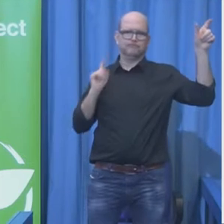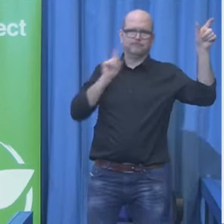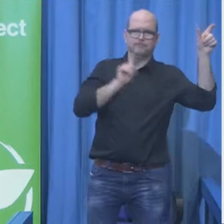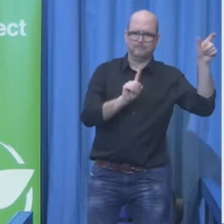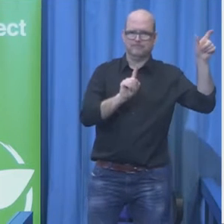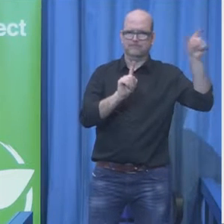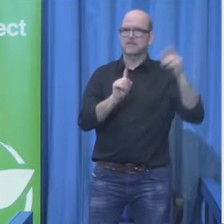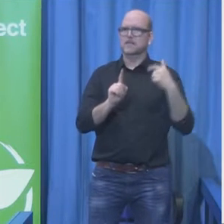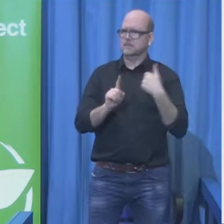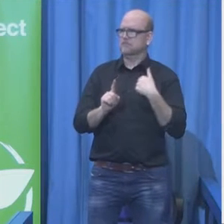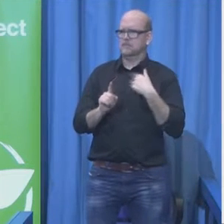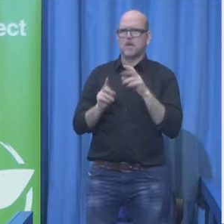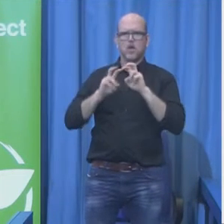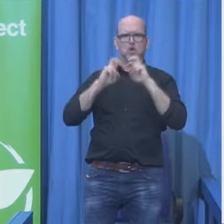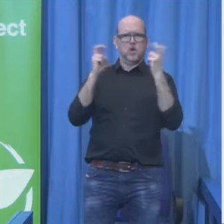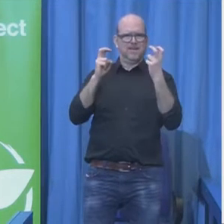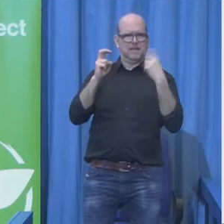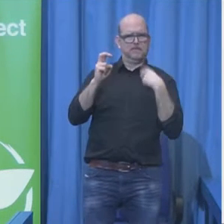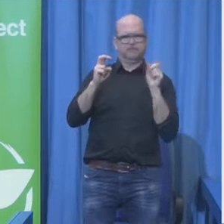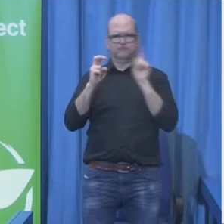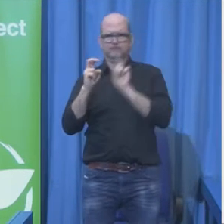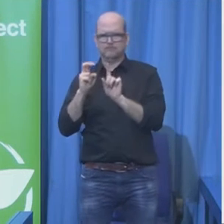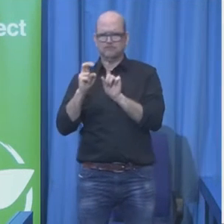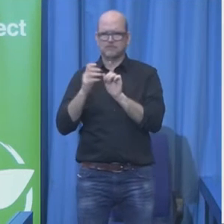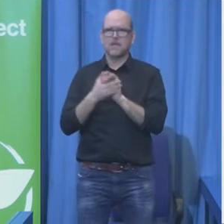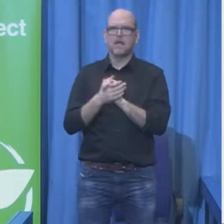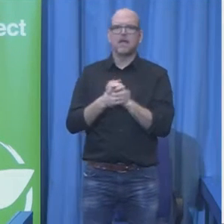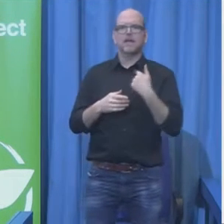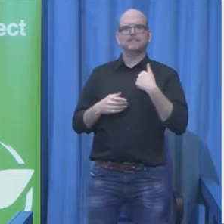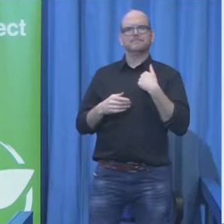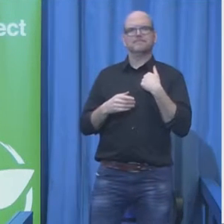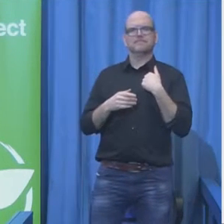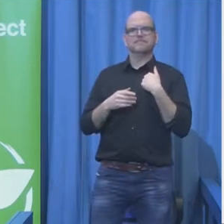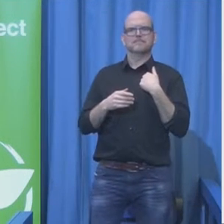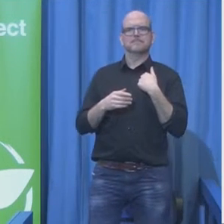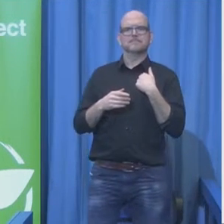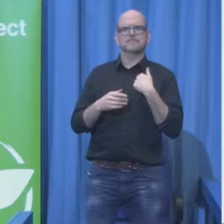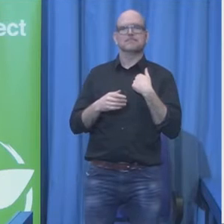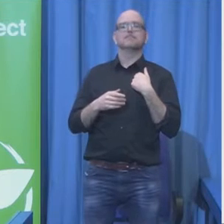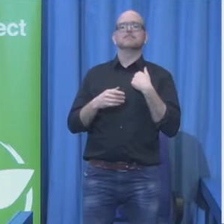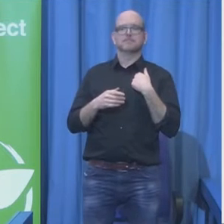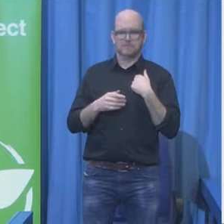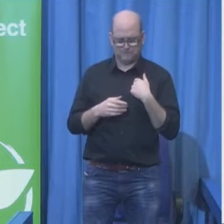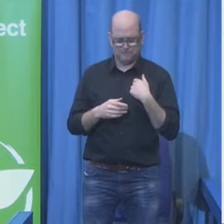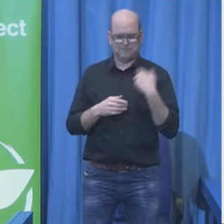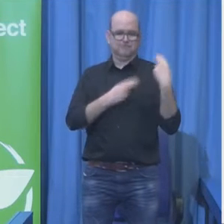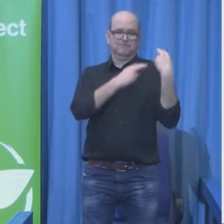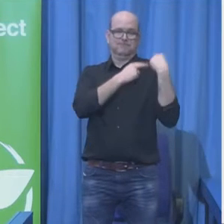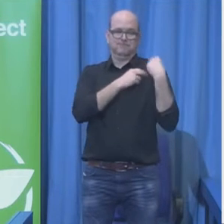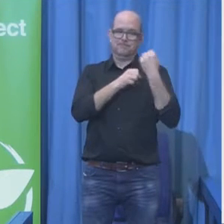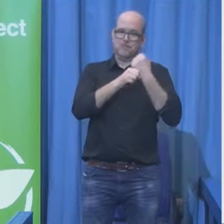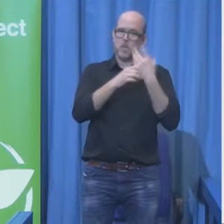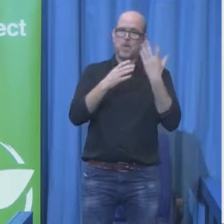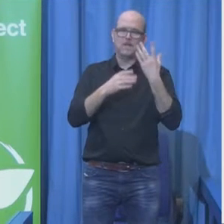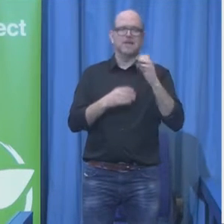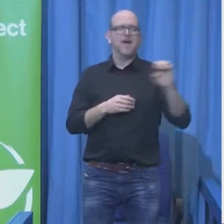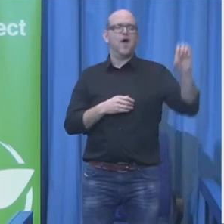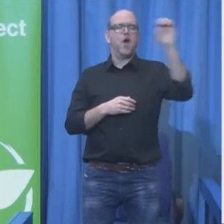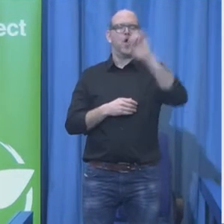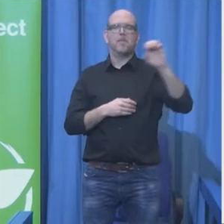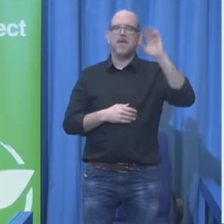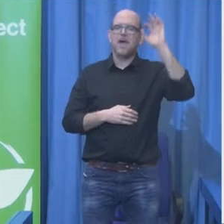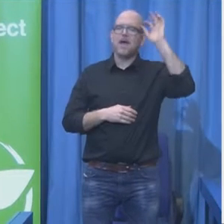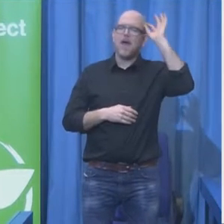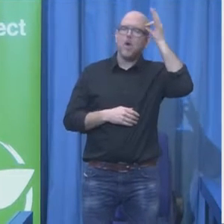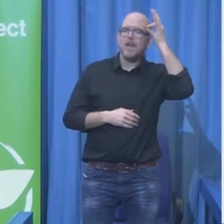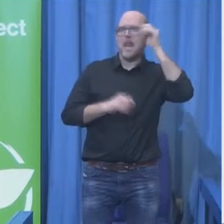my organization, the Council of Europe is a pan-European organization with 47 member states that promotes, protects, and